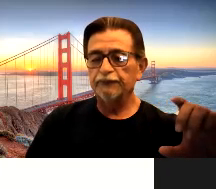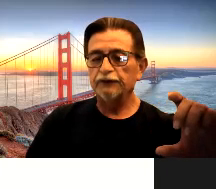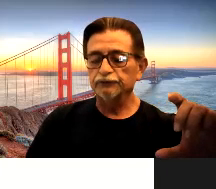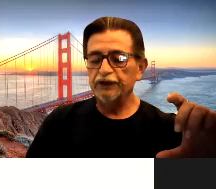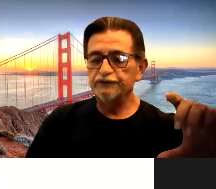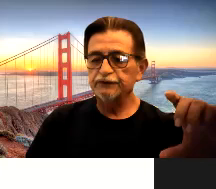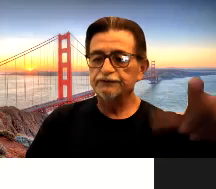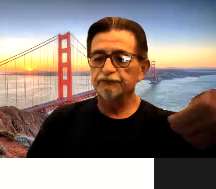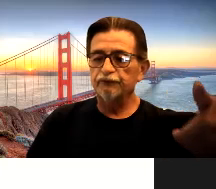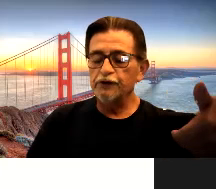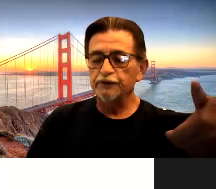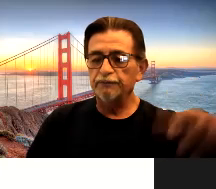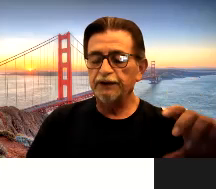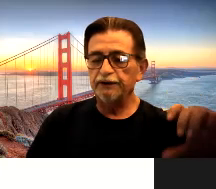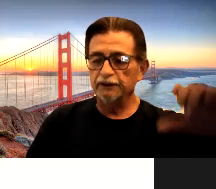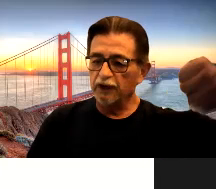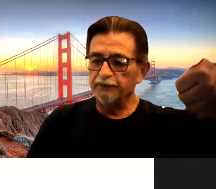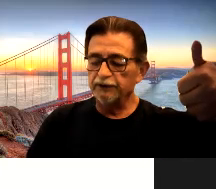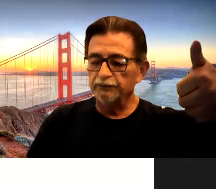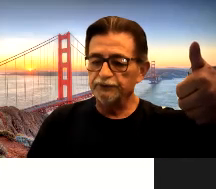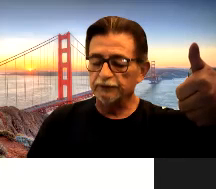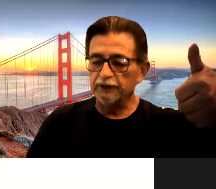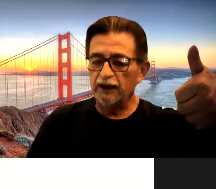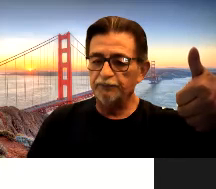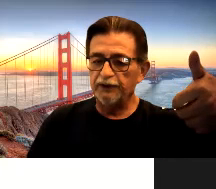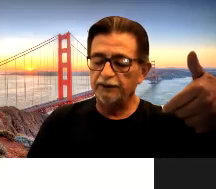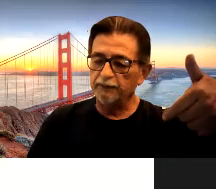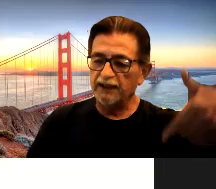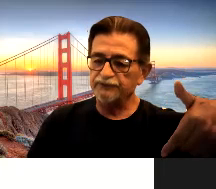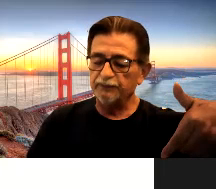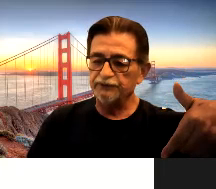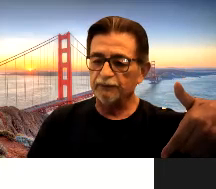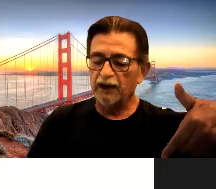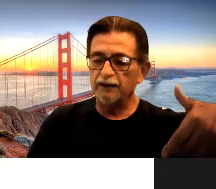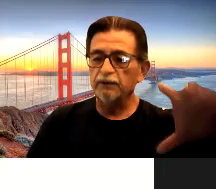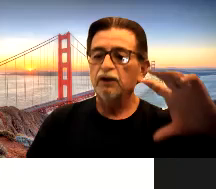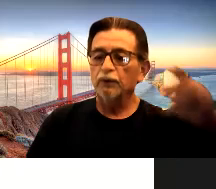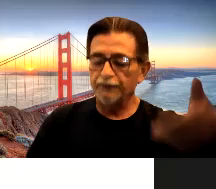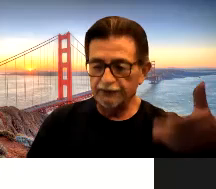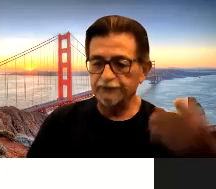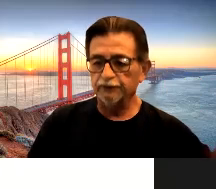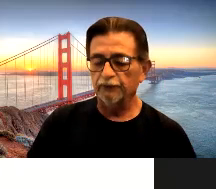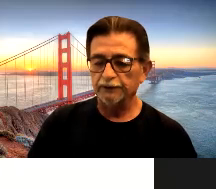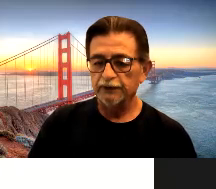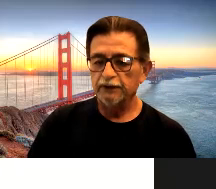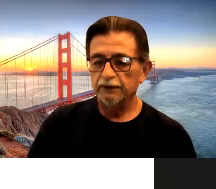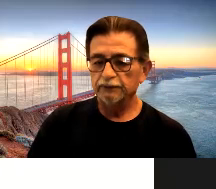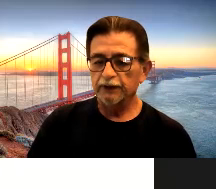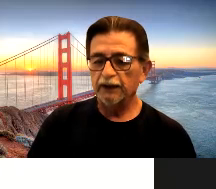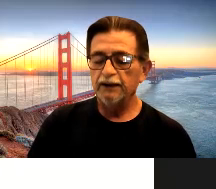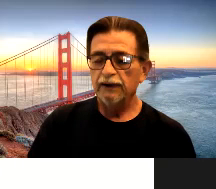if that notation is inverted, meaning the atomic number is on top and the mass number is on the bottom, well, that's